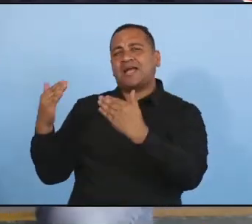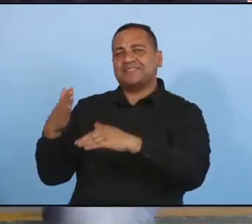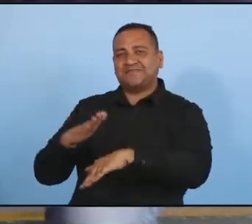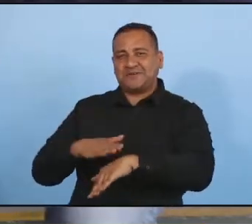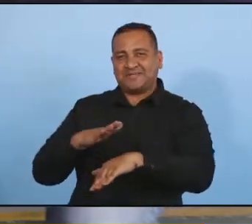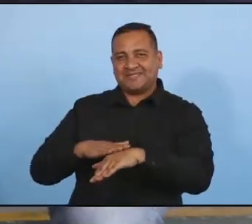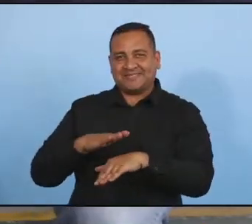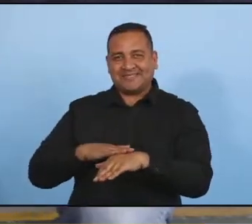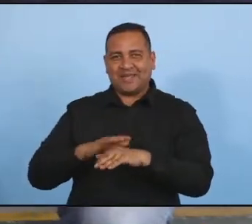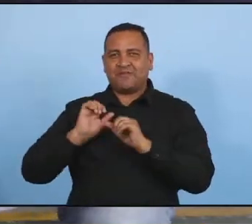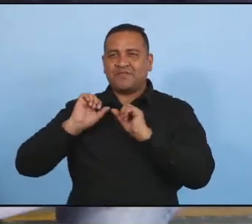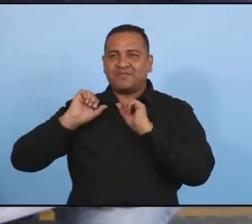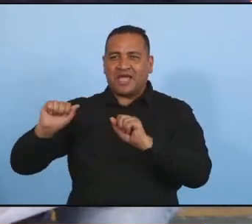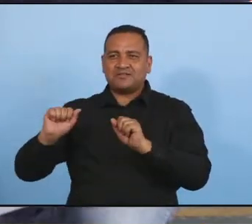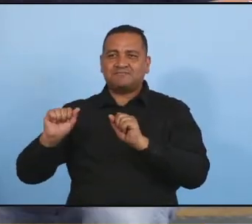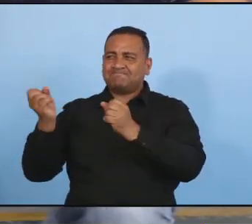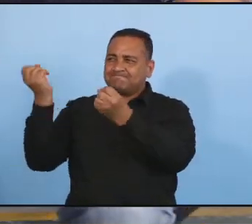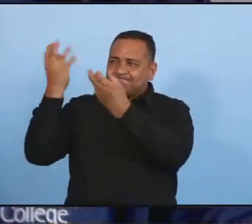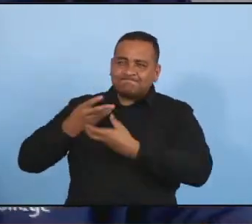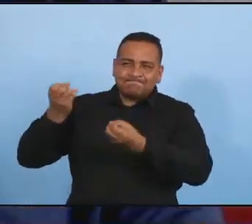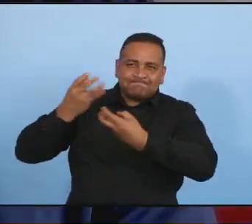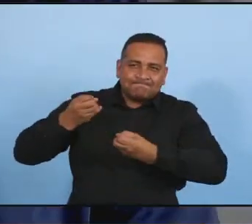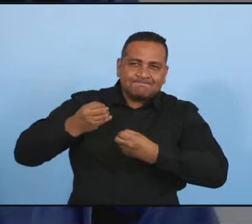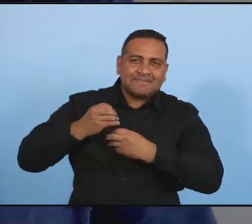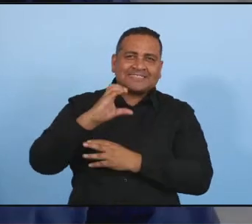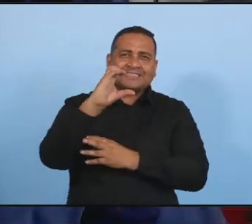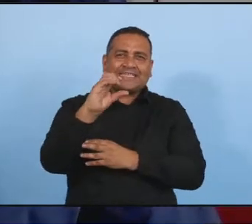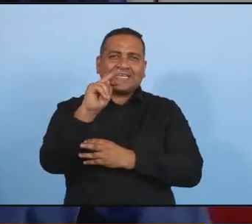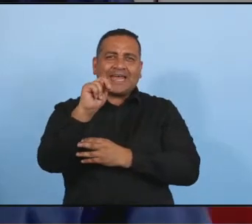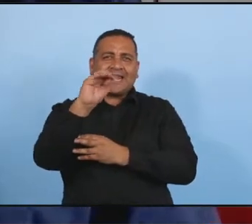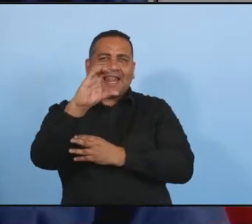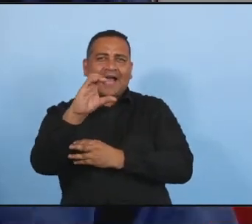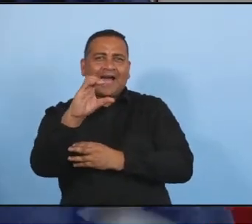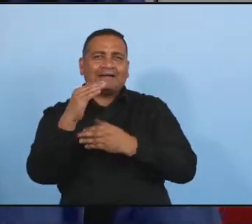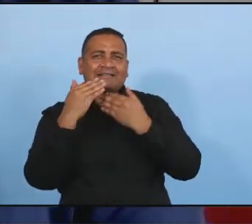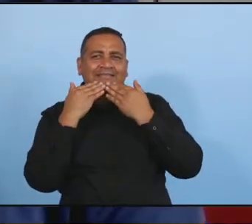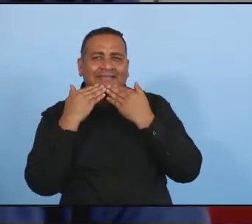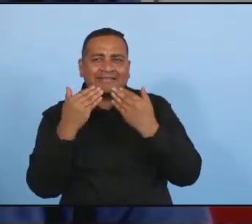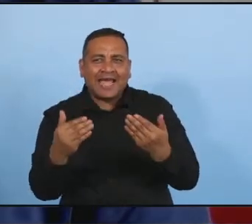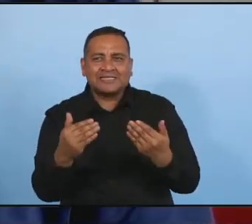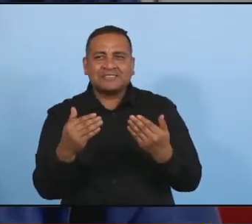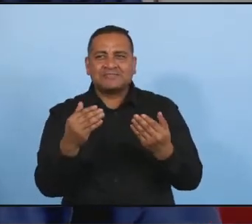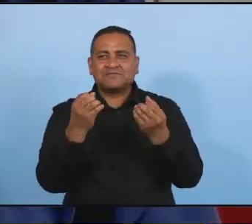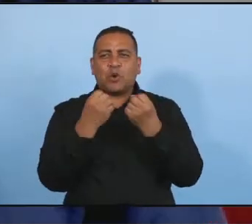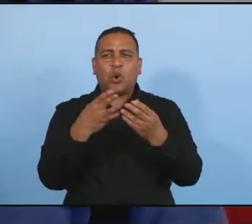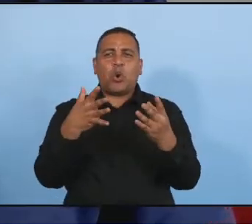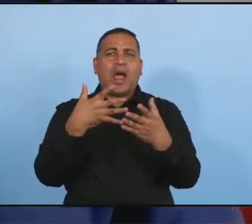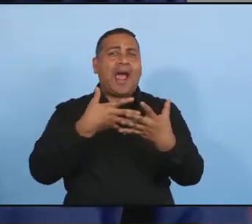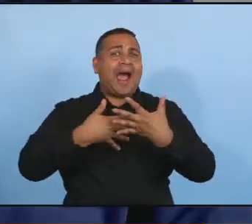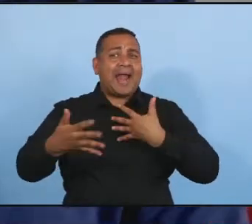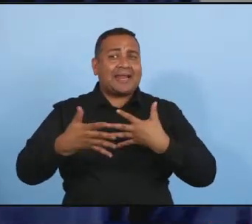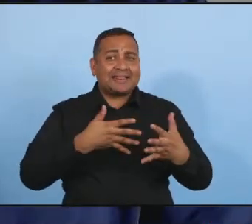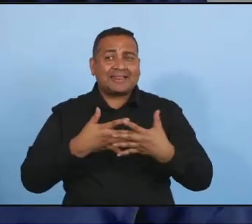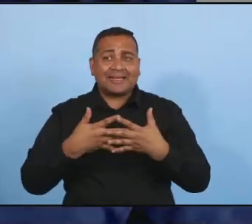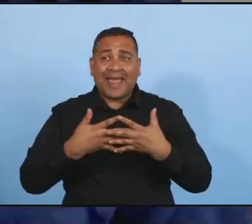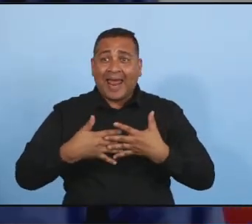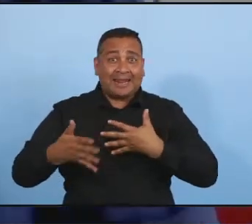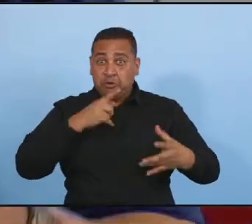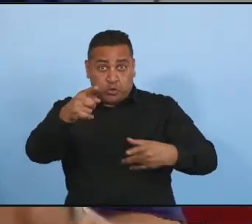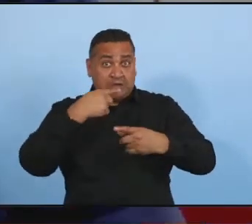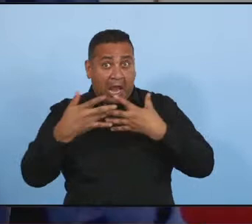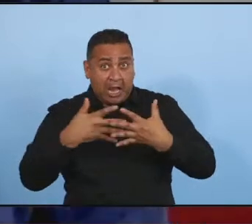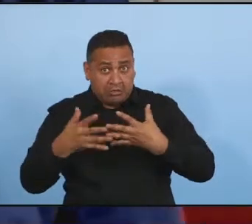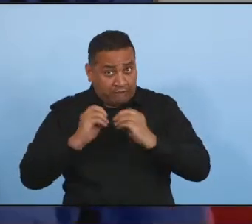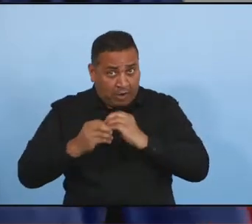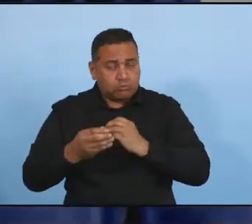really interesting. For pulling us for CNC, I tell you what, yeah. He said it himself. He said anything. You manufacture anything. So whatever